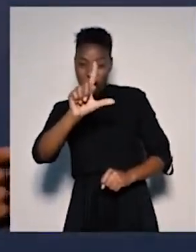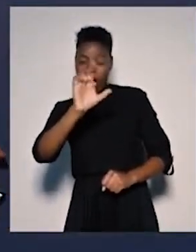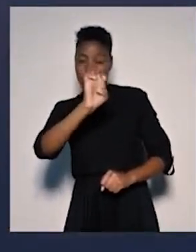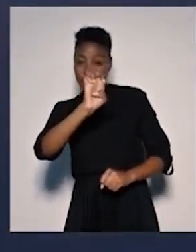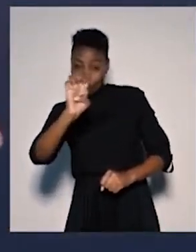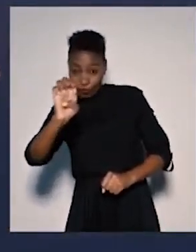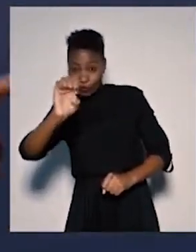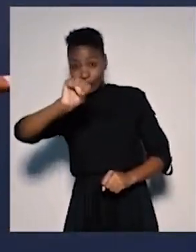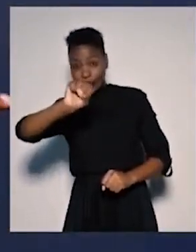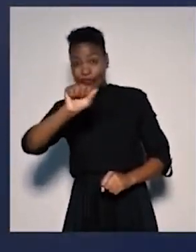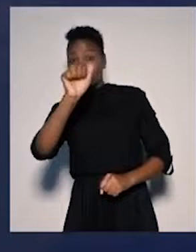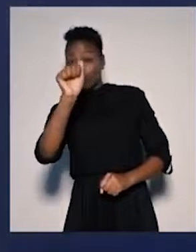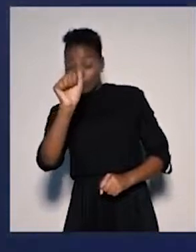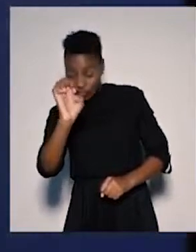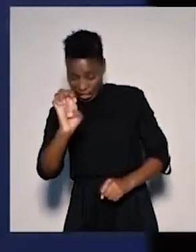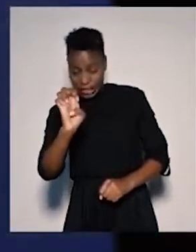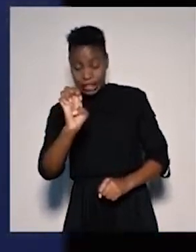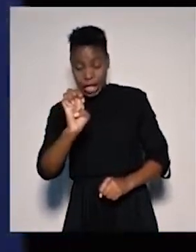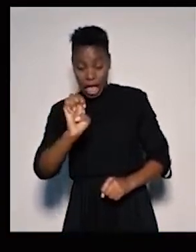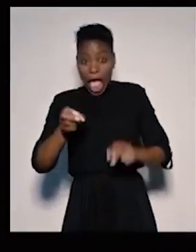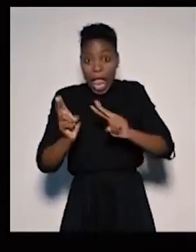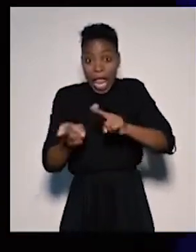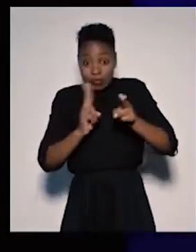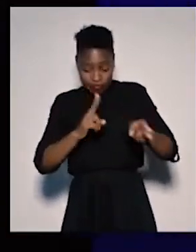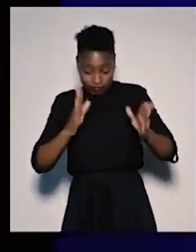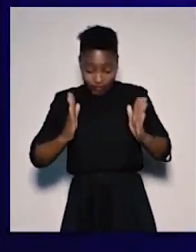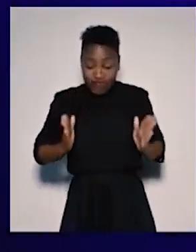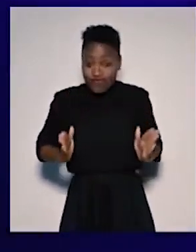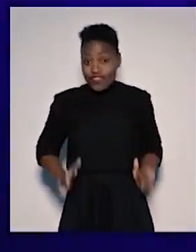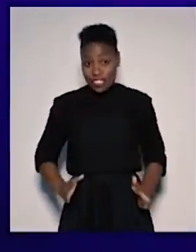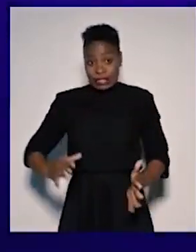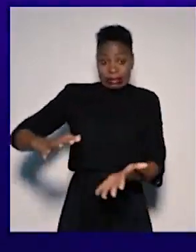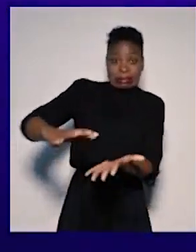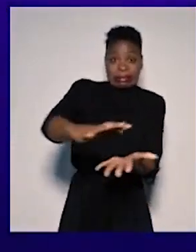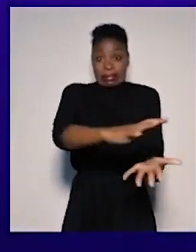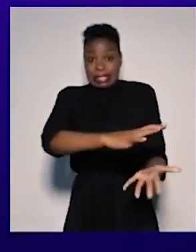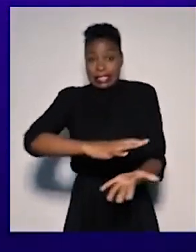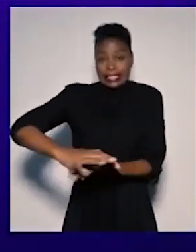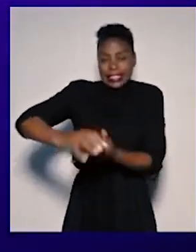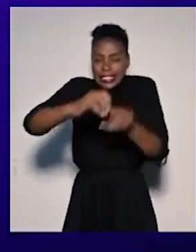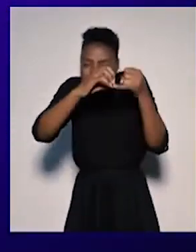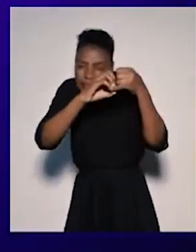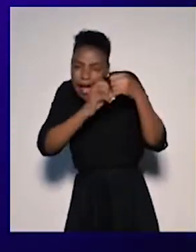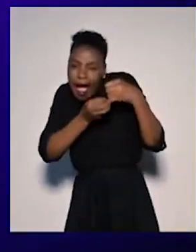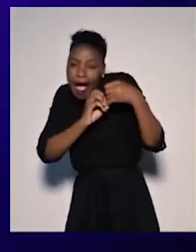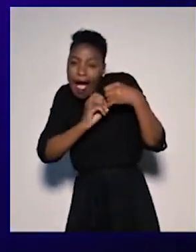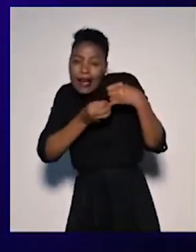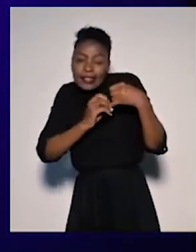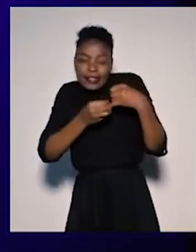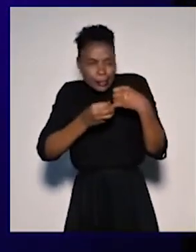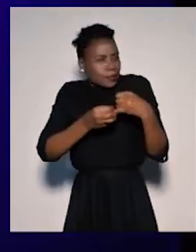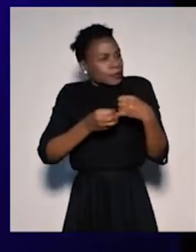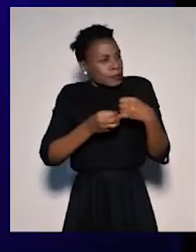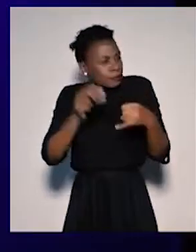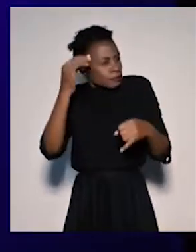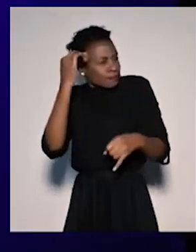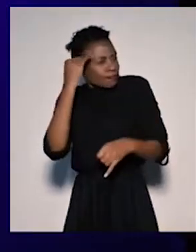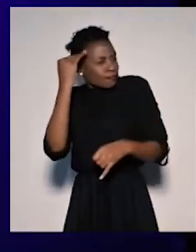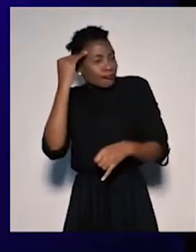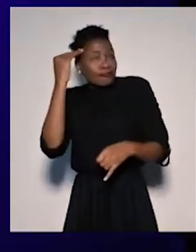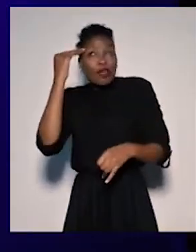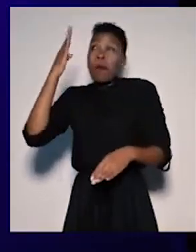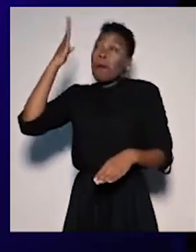use natural physical circumstances to try and determine God's will for our